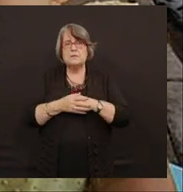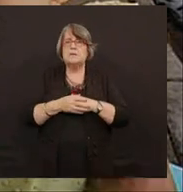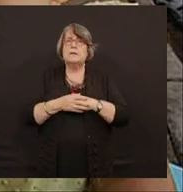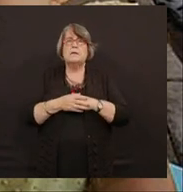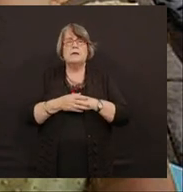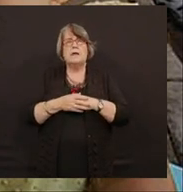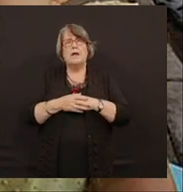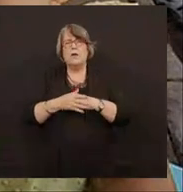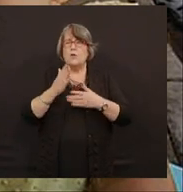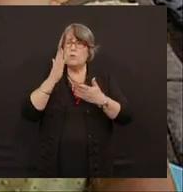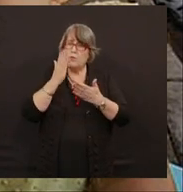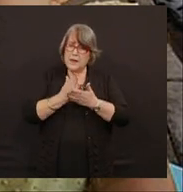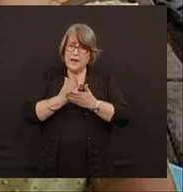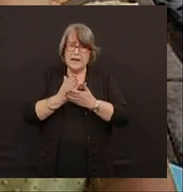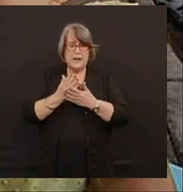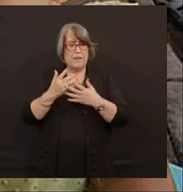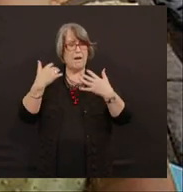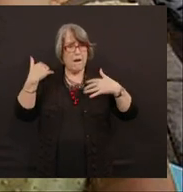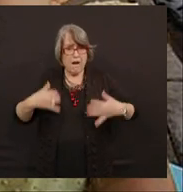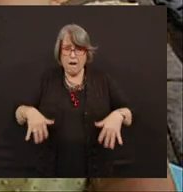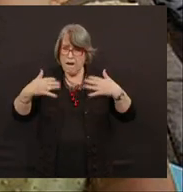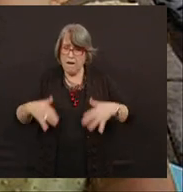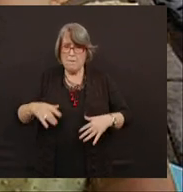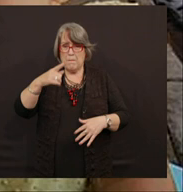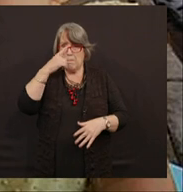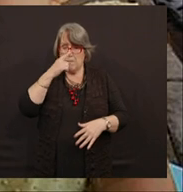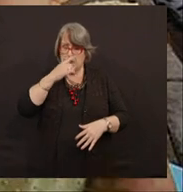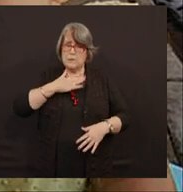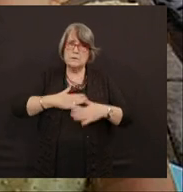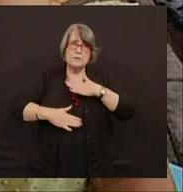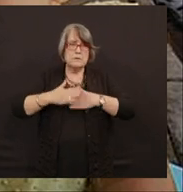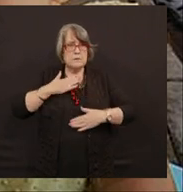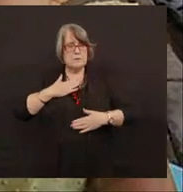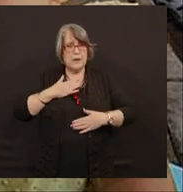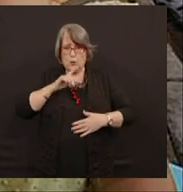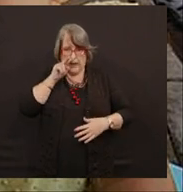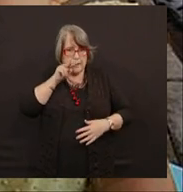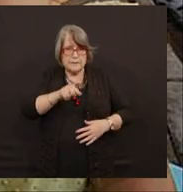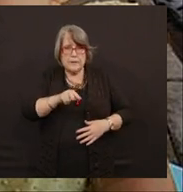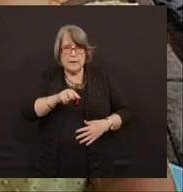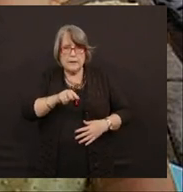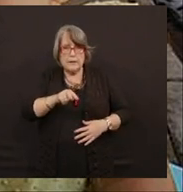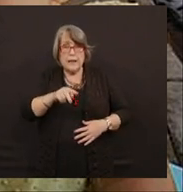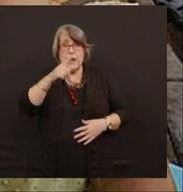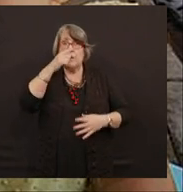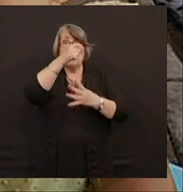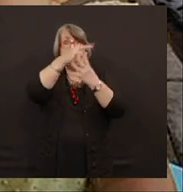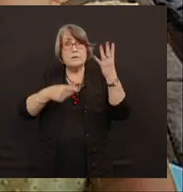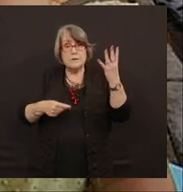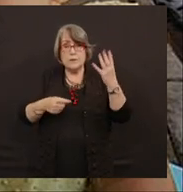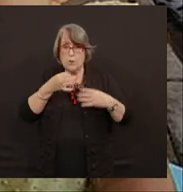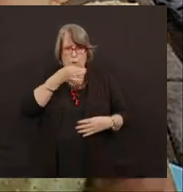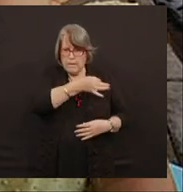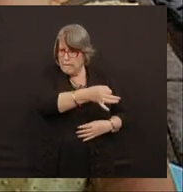The chronic and entrenched harms that people live with, though, are less visible. People with disability, though, when you